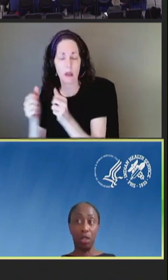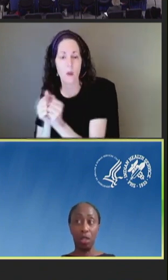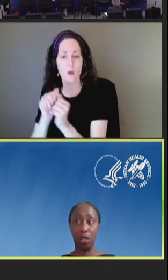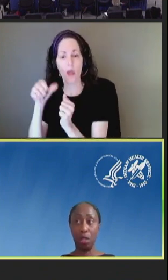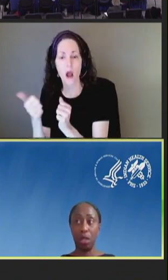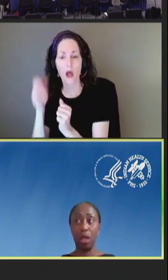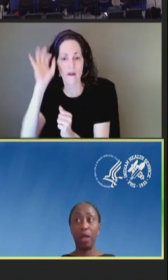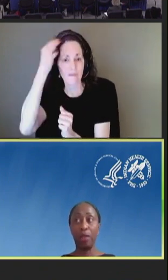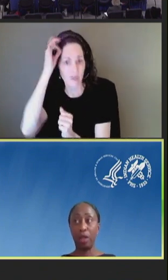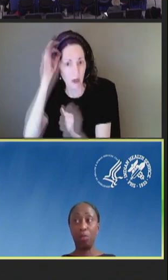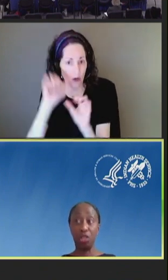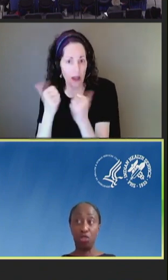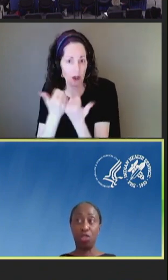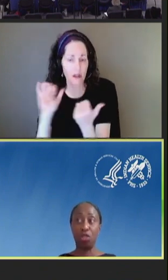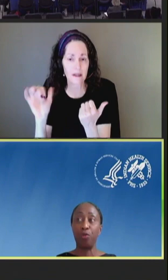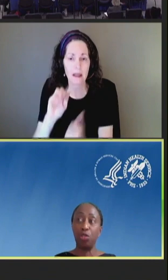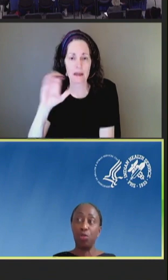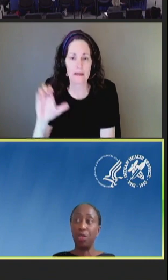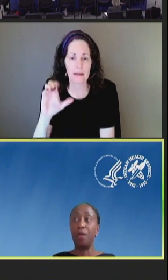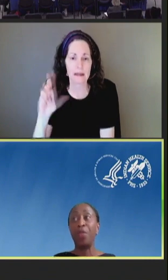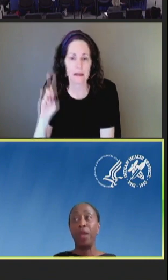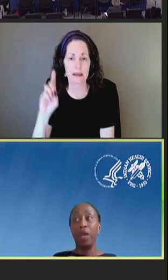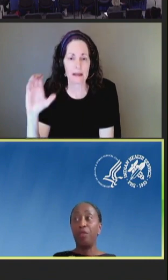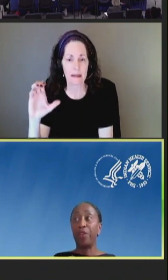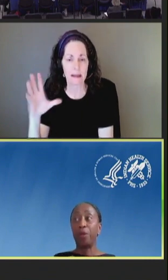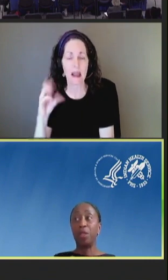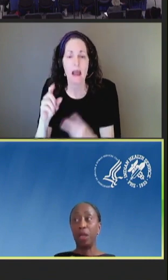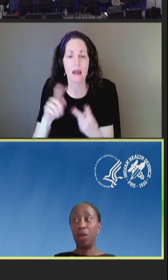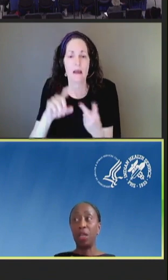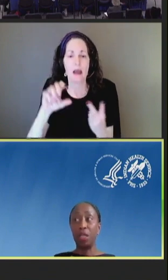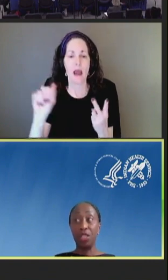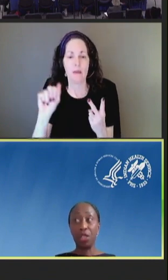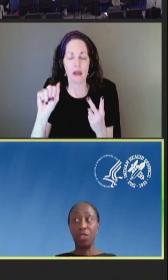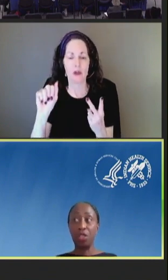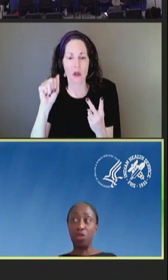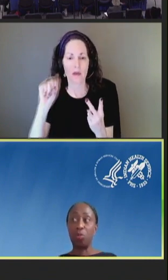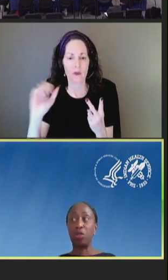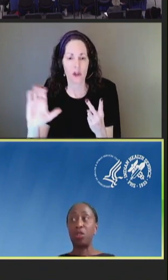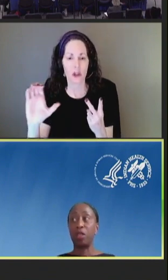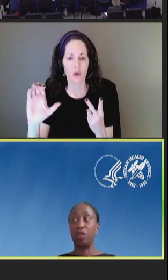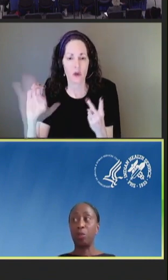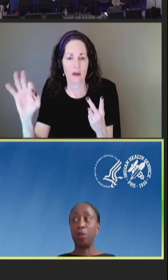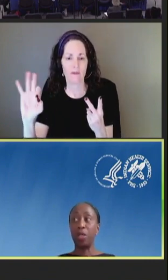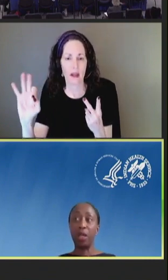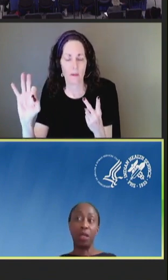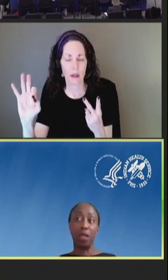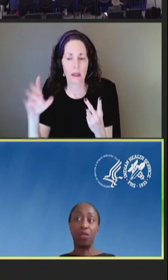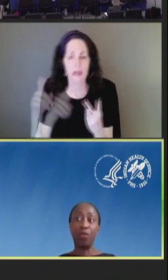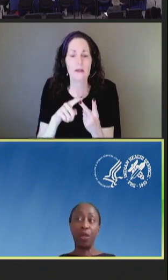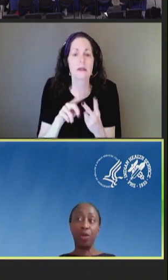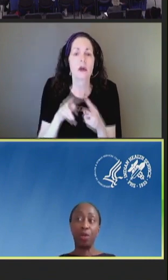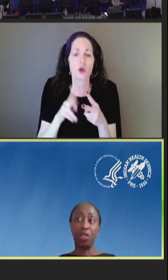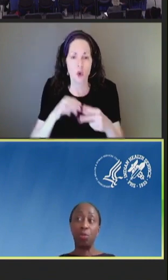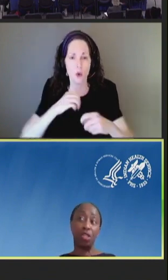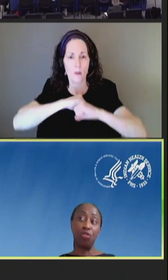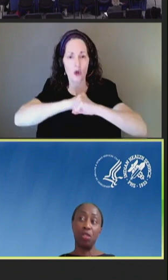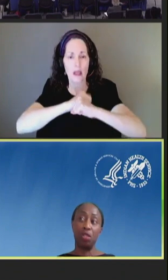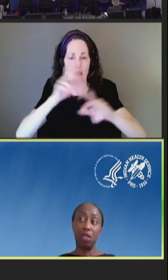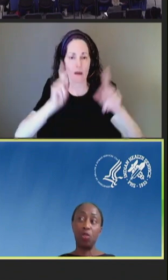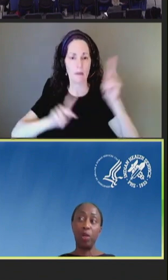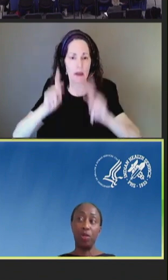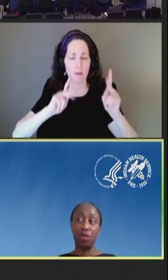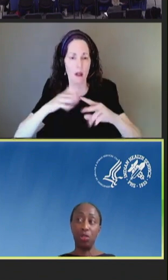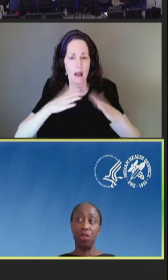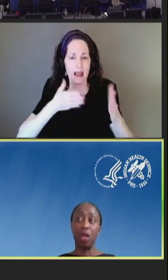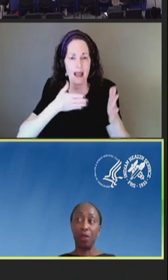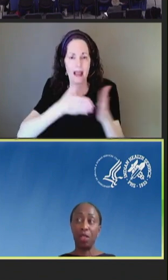as CDC and the Administration for Children and Family on an initiative to protect the public against viral respiratory disease